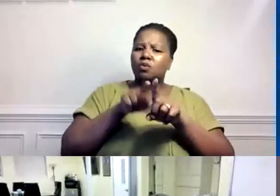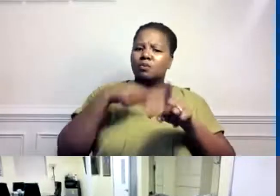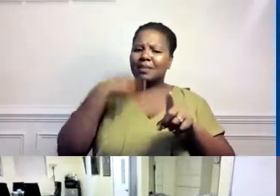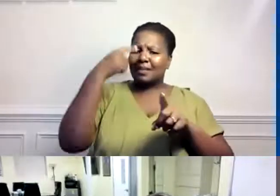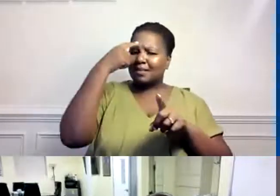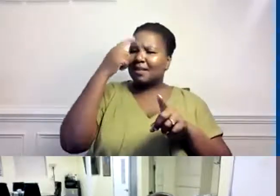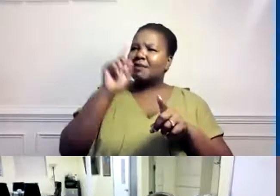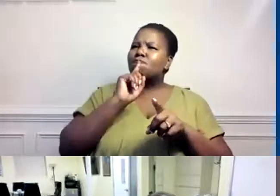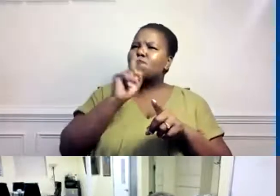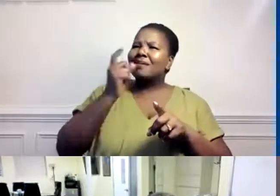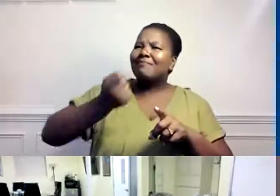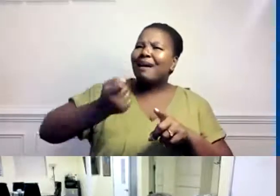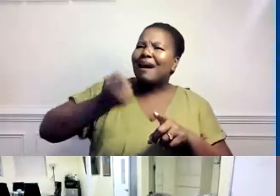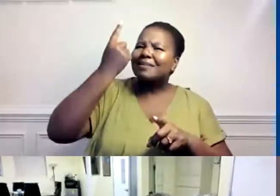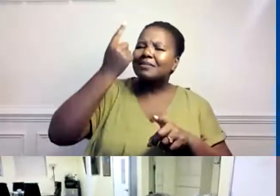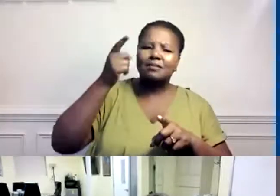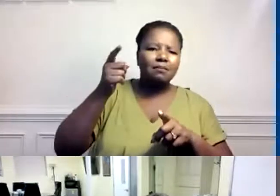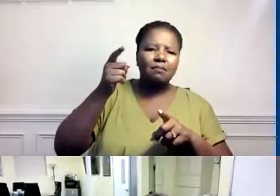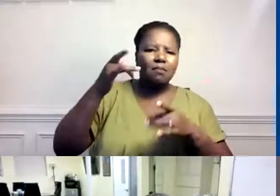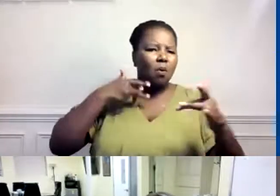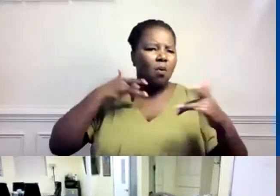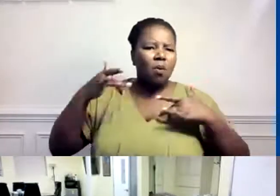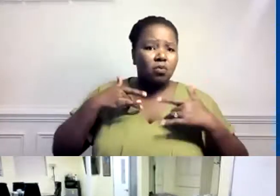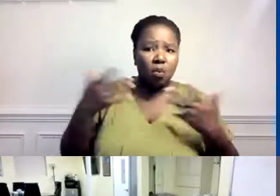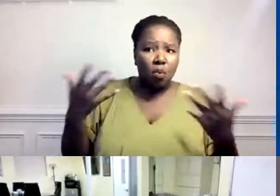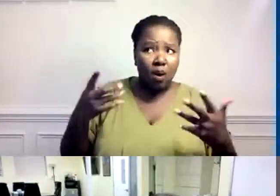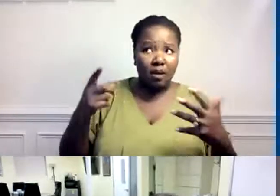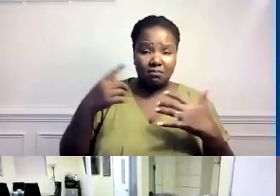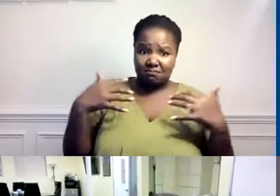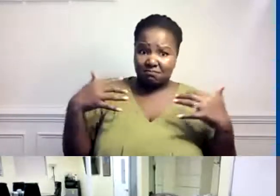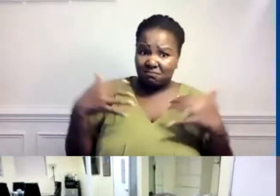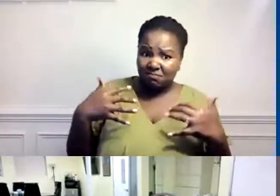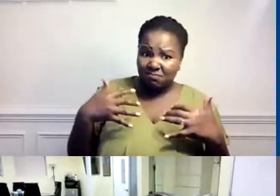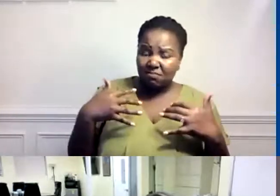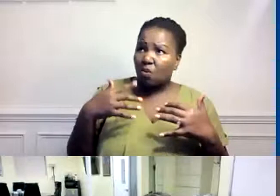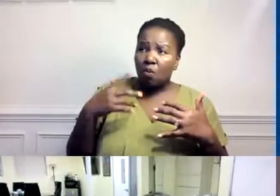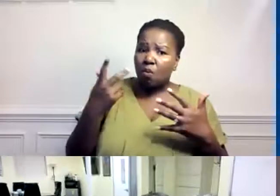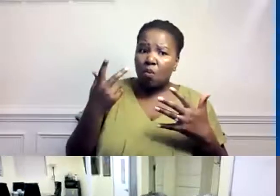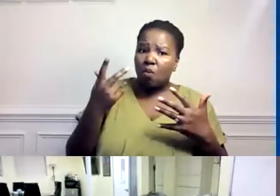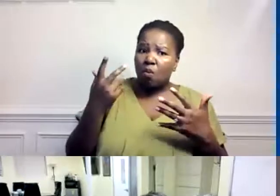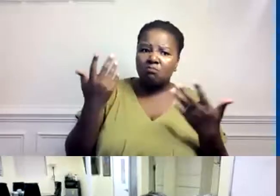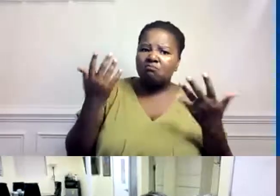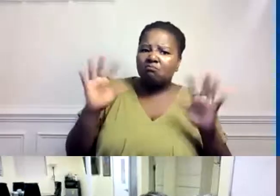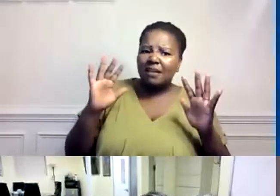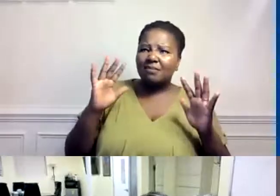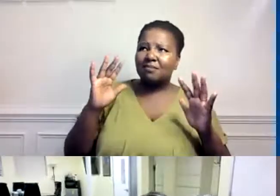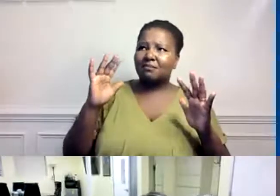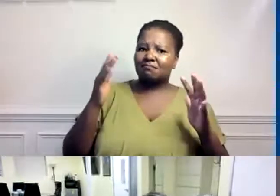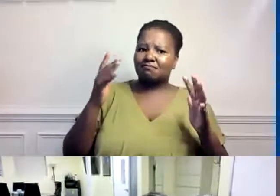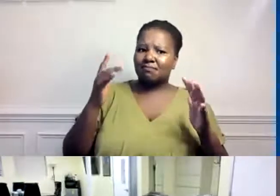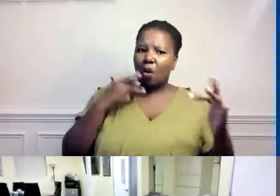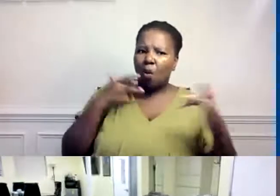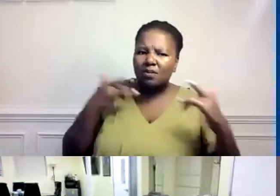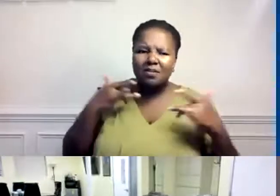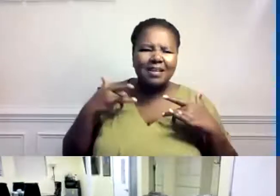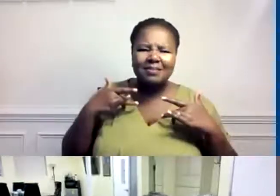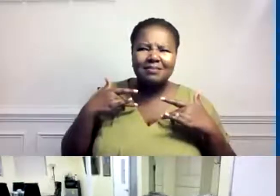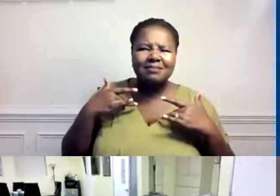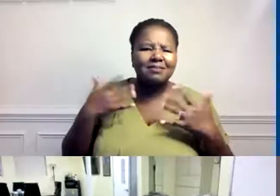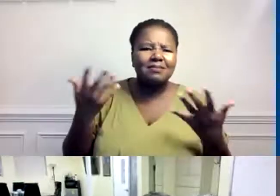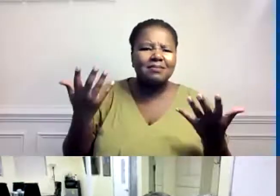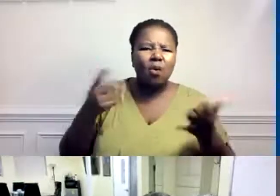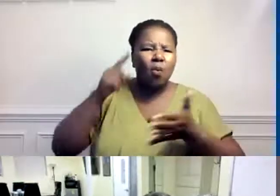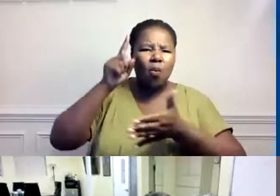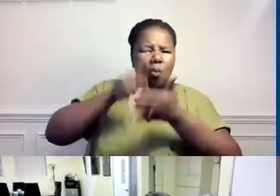concerns, determining if those are fears or just concerns. And then for us, we started our